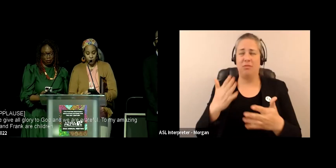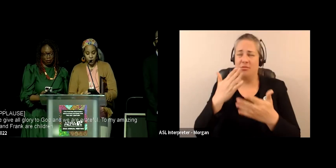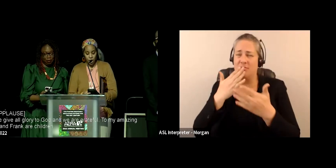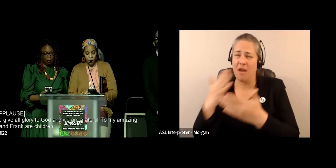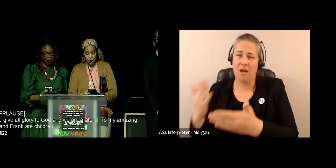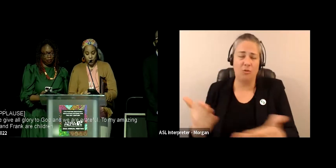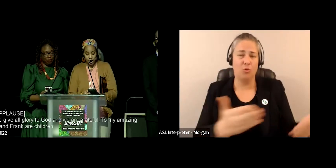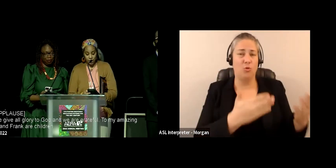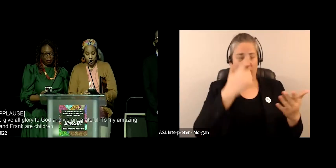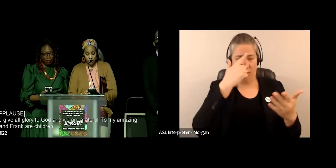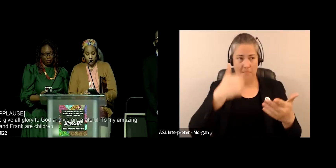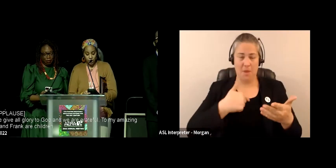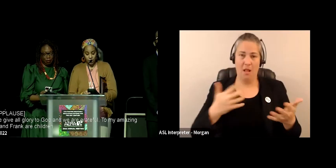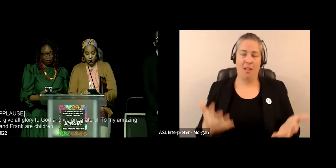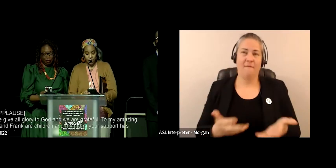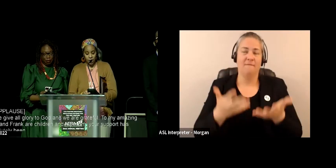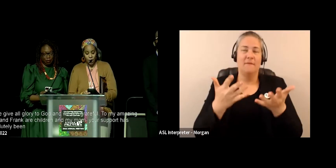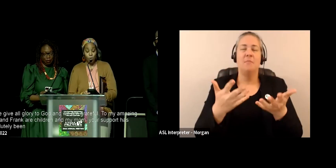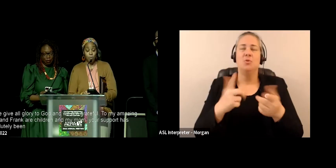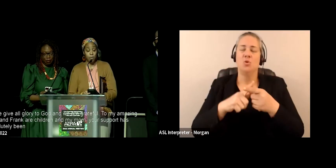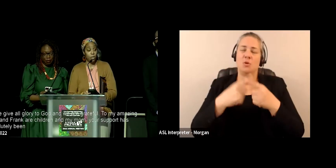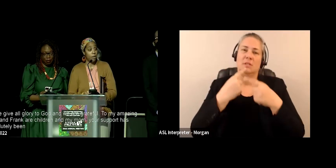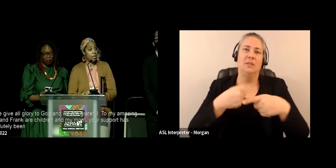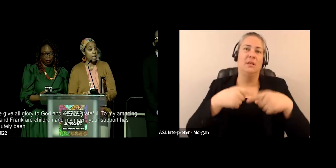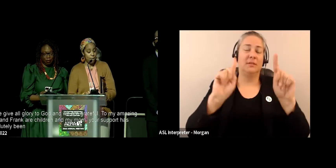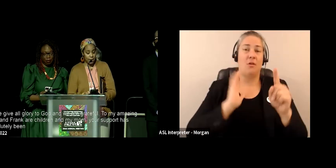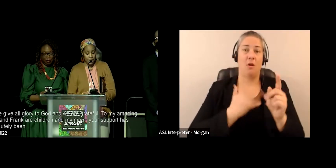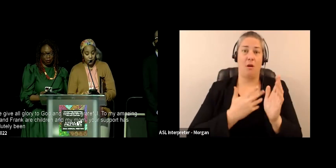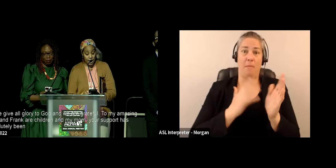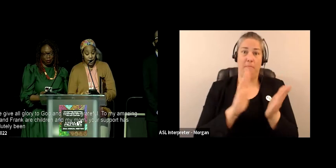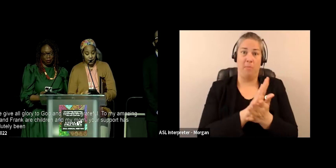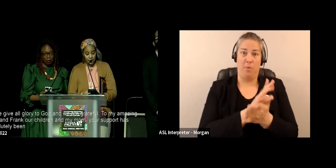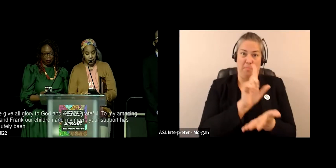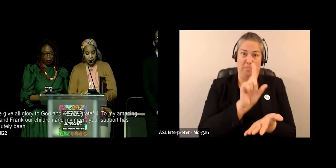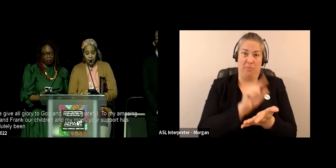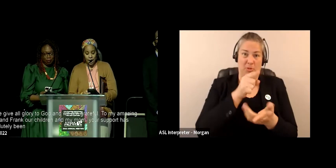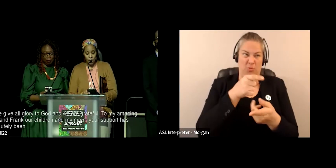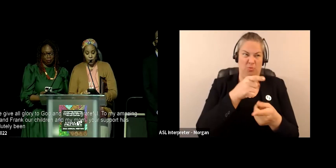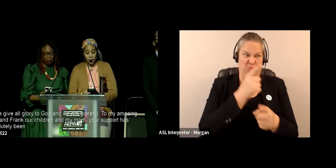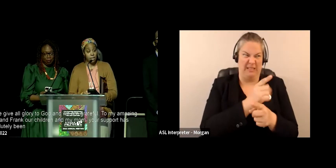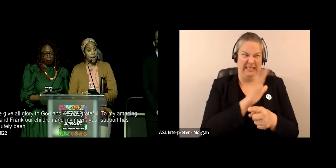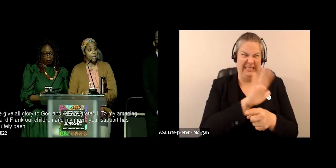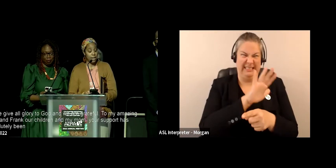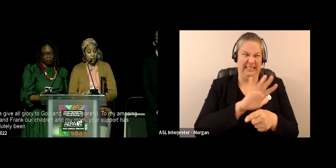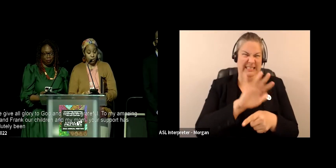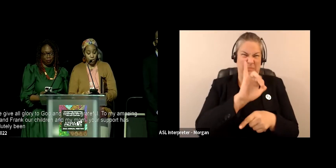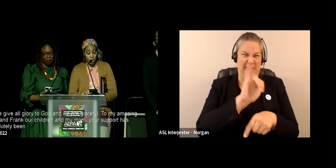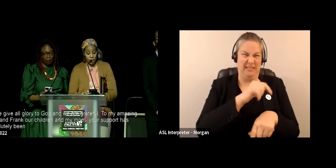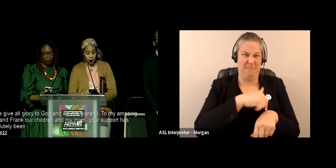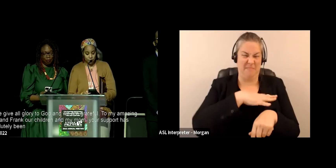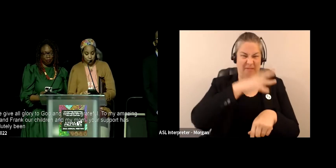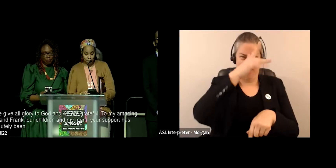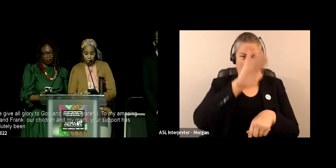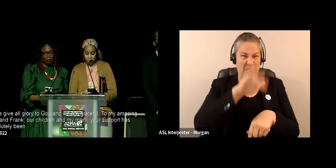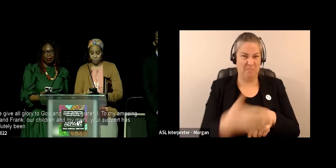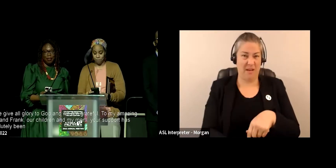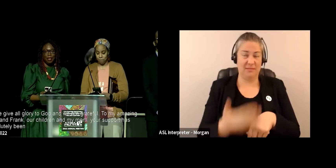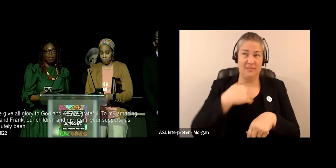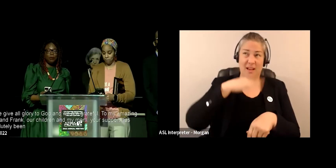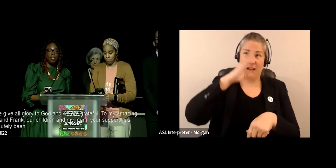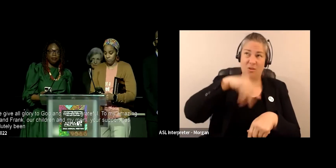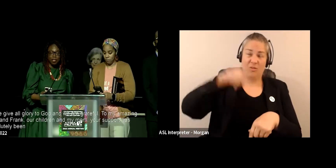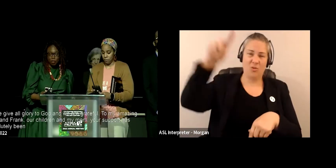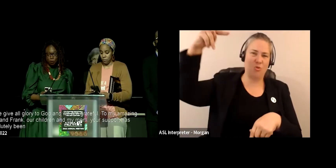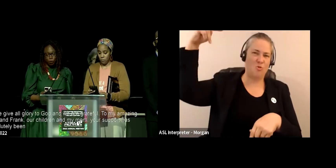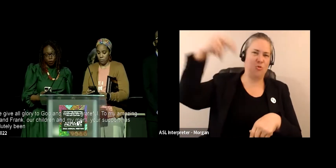all. Our paper was published around the time my dad passed. I know he is smiling down on me.